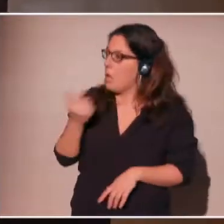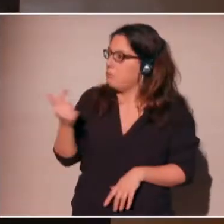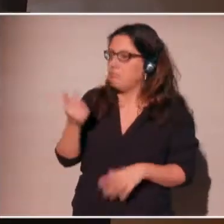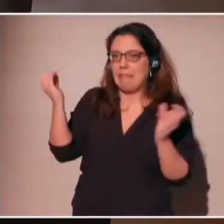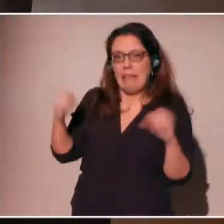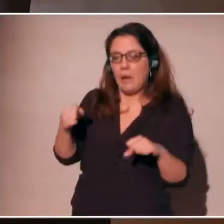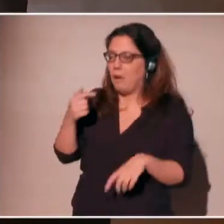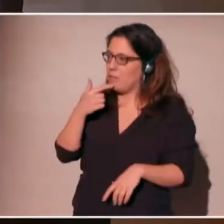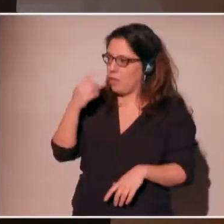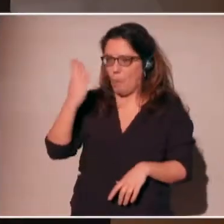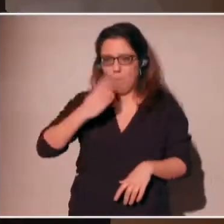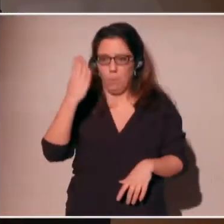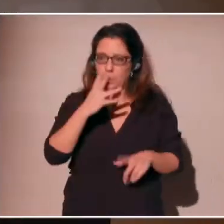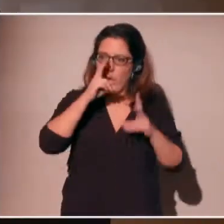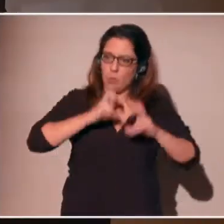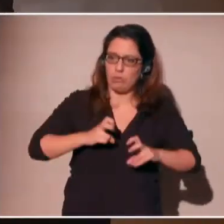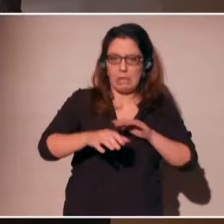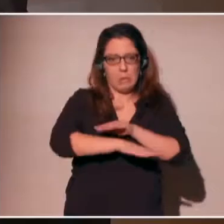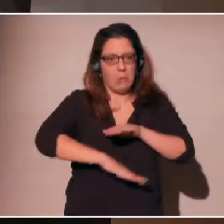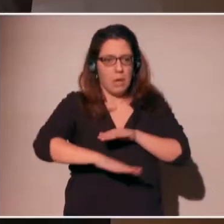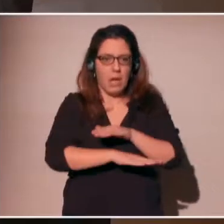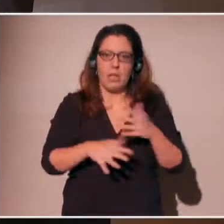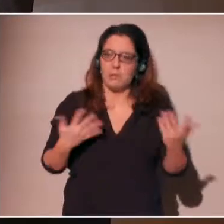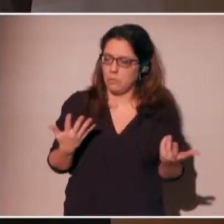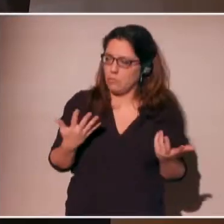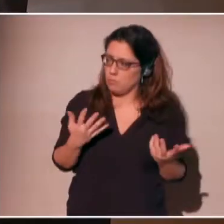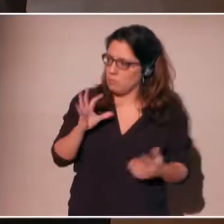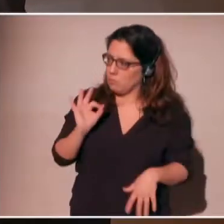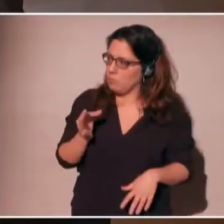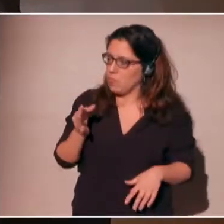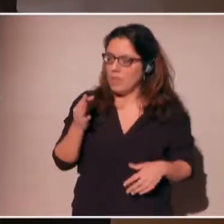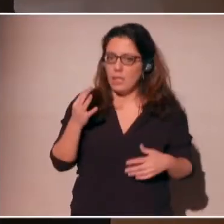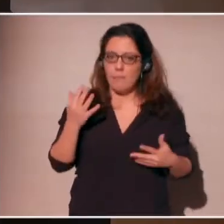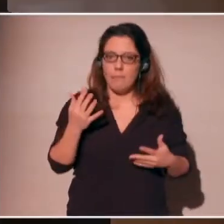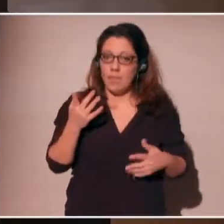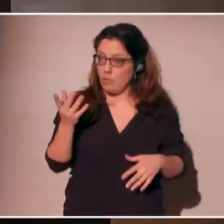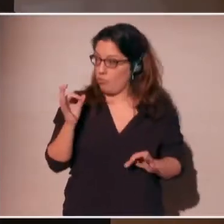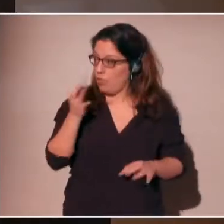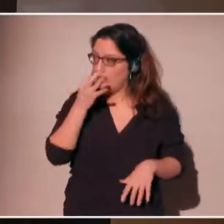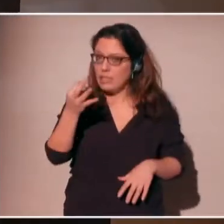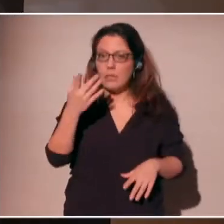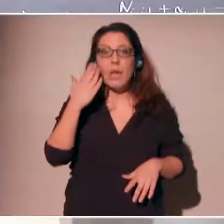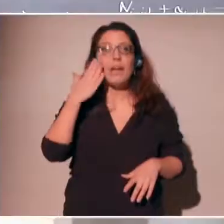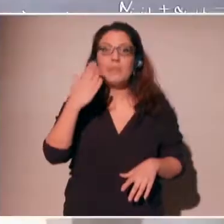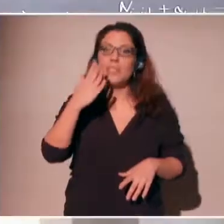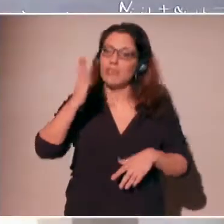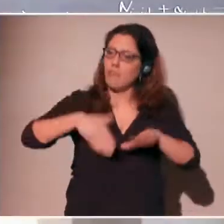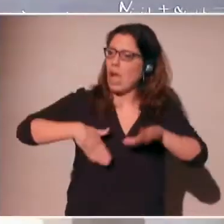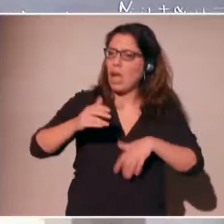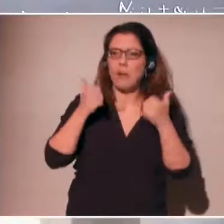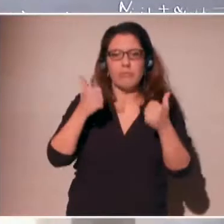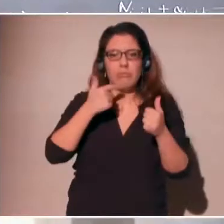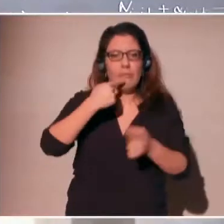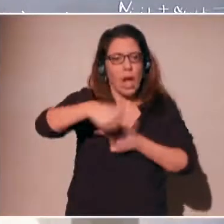sectors. Good. So you both agree on the need for basic fundamental research. But what you seem to be saying is that when things